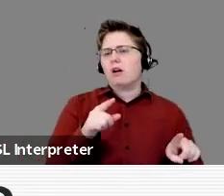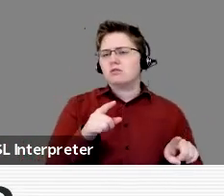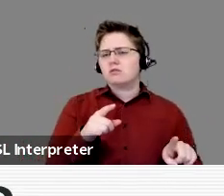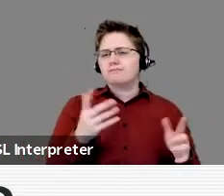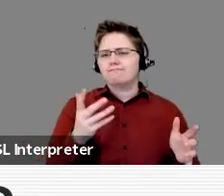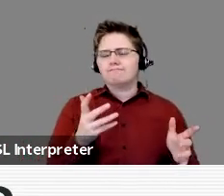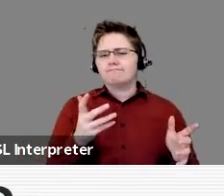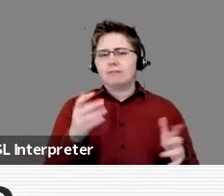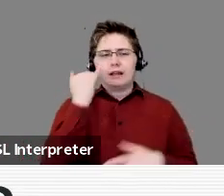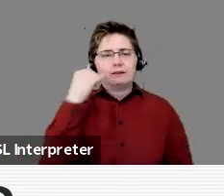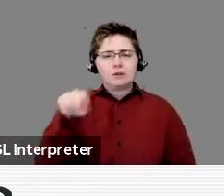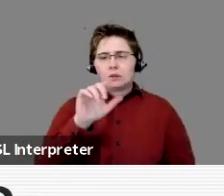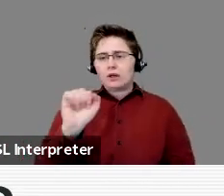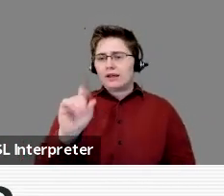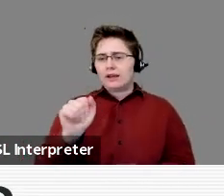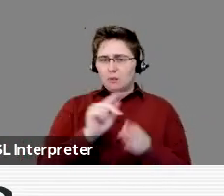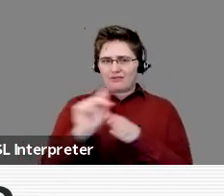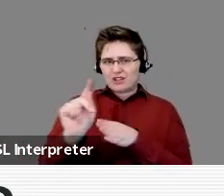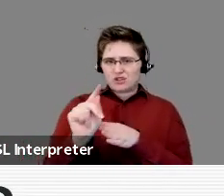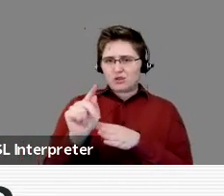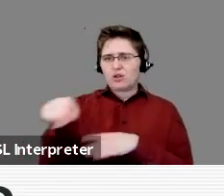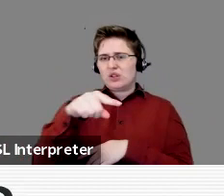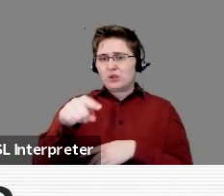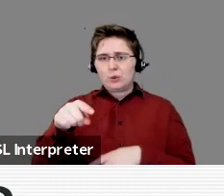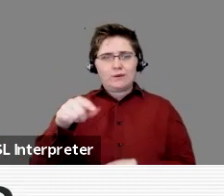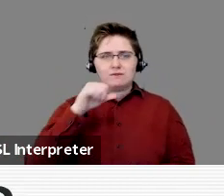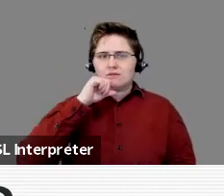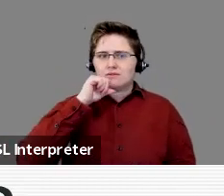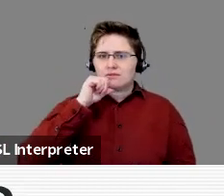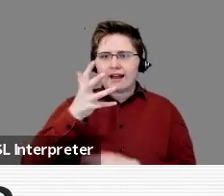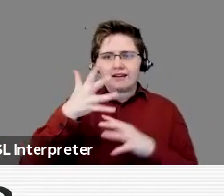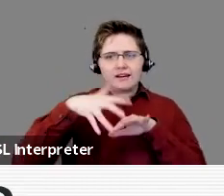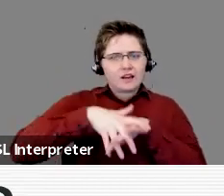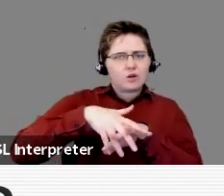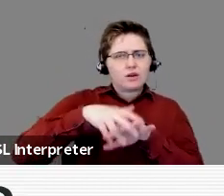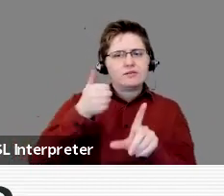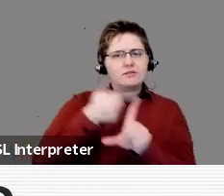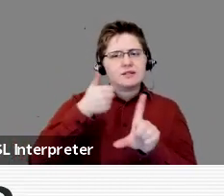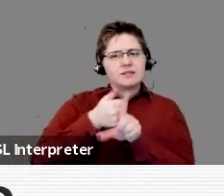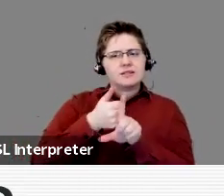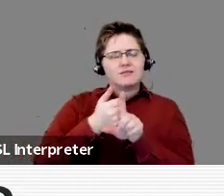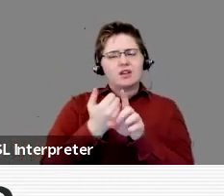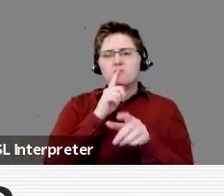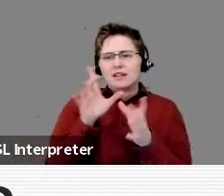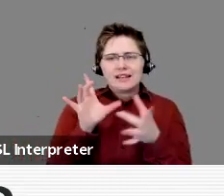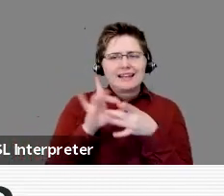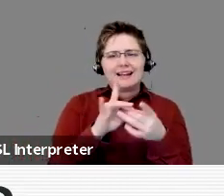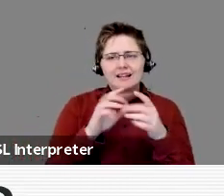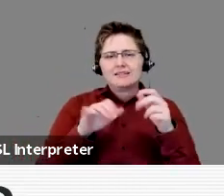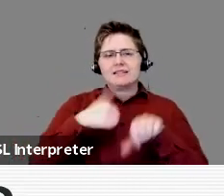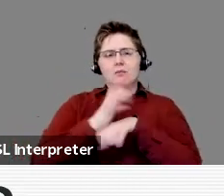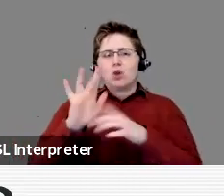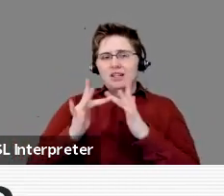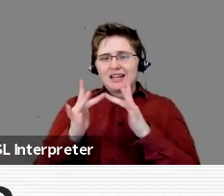So if you are an ADA professional and have not yet integrated yourself and really connected and built your networks